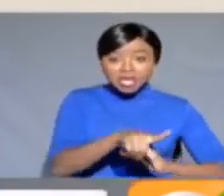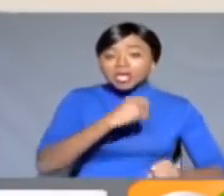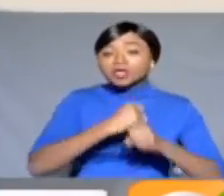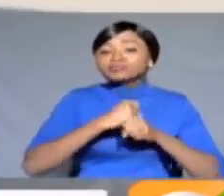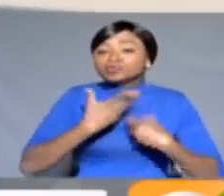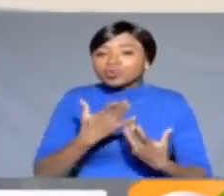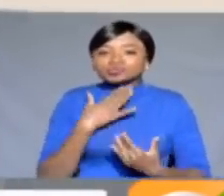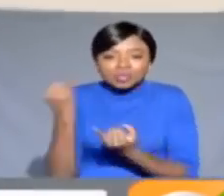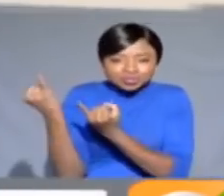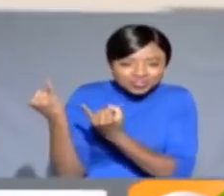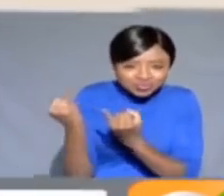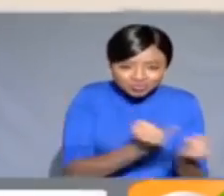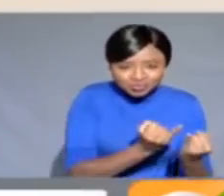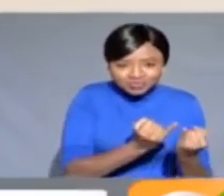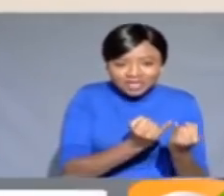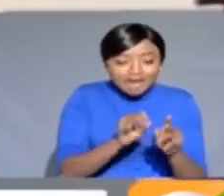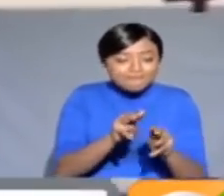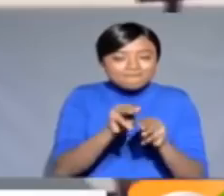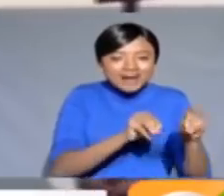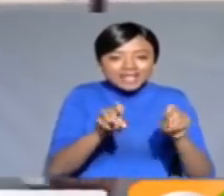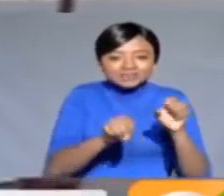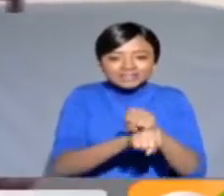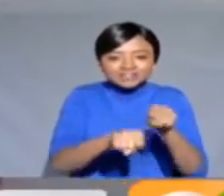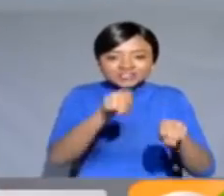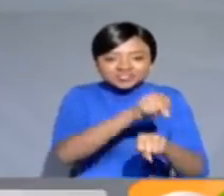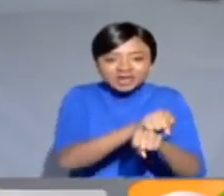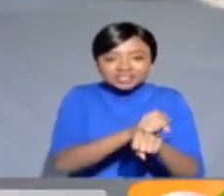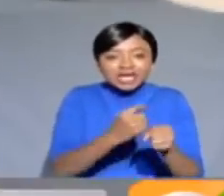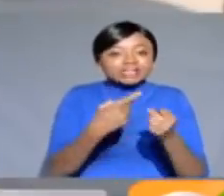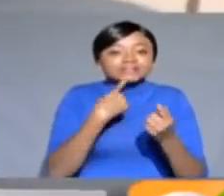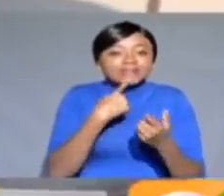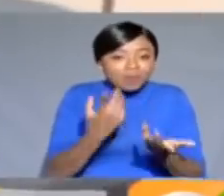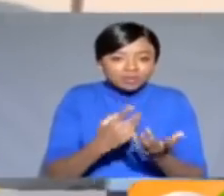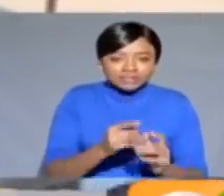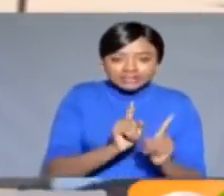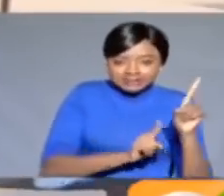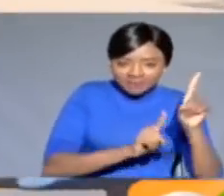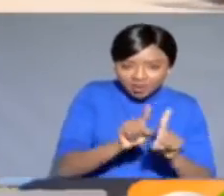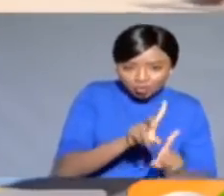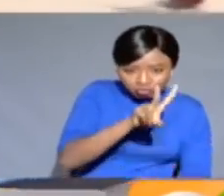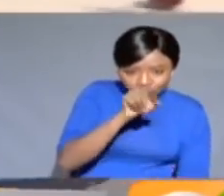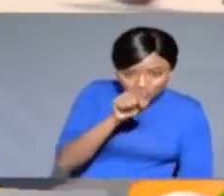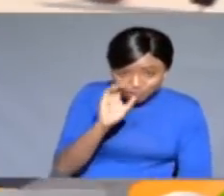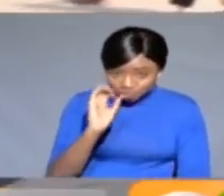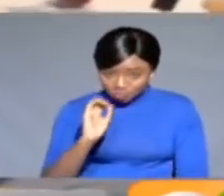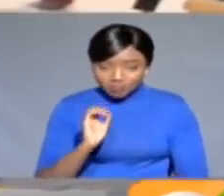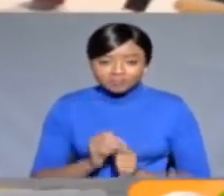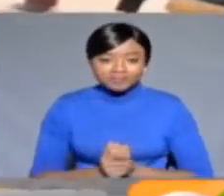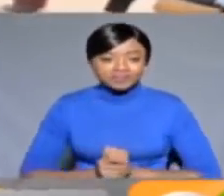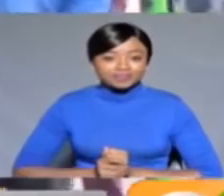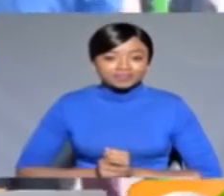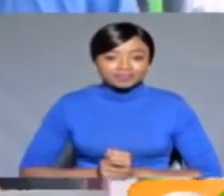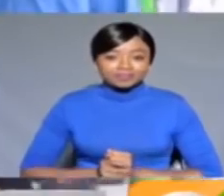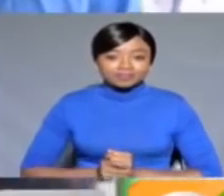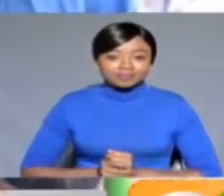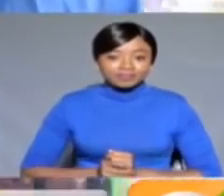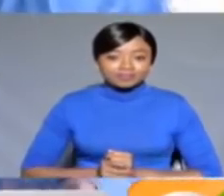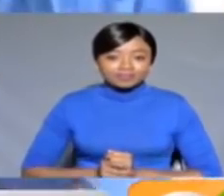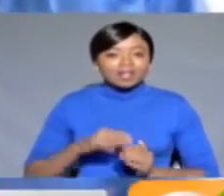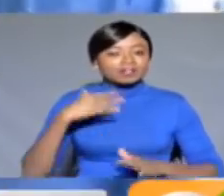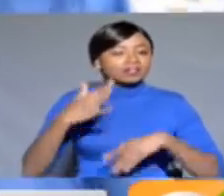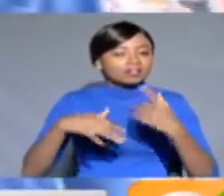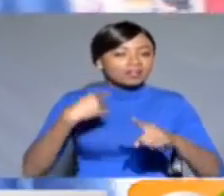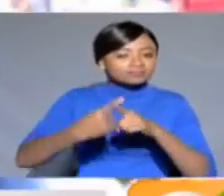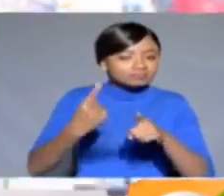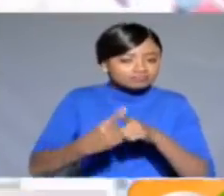to introduce a new management structure he termed as Safaricom 2.0 that was to elevate the telco to new realms. And years